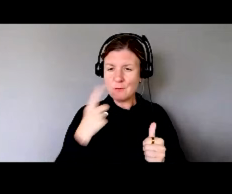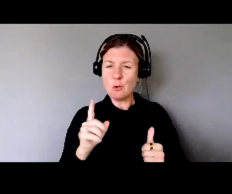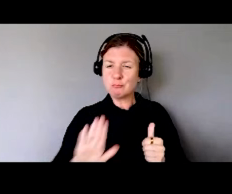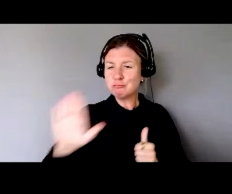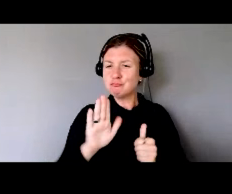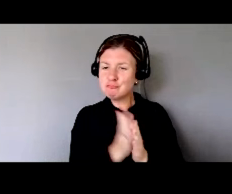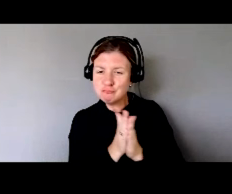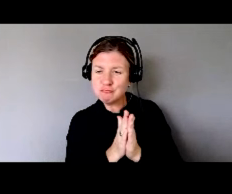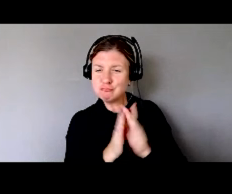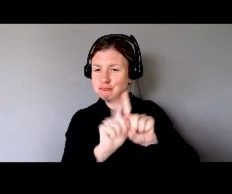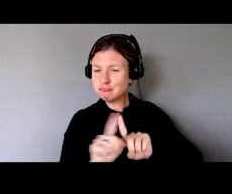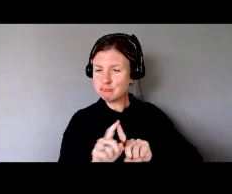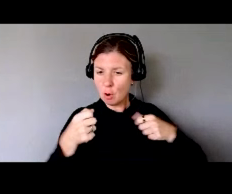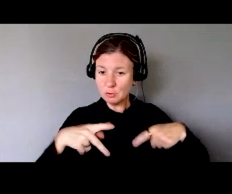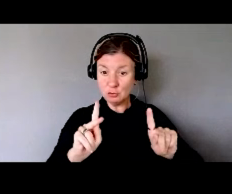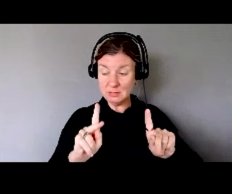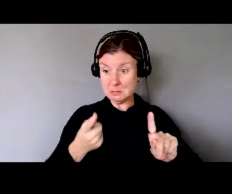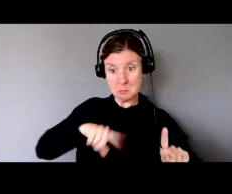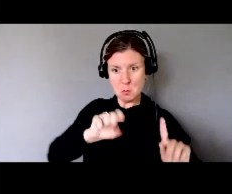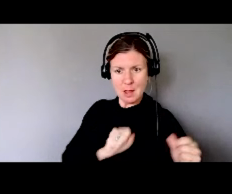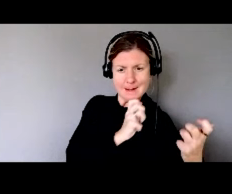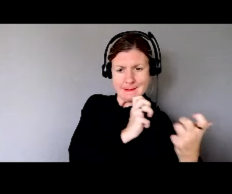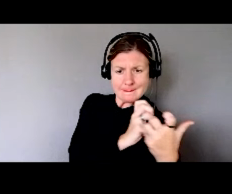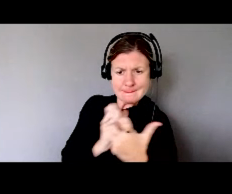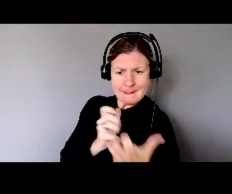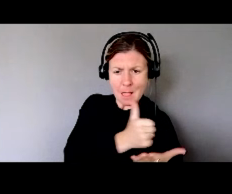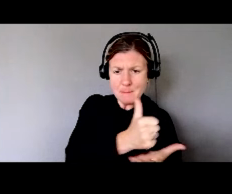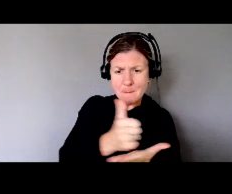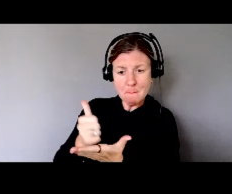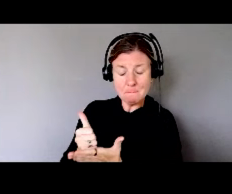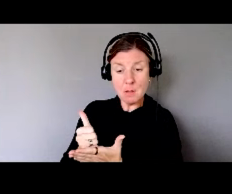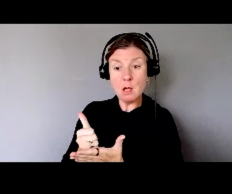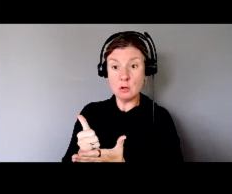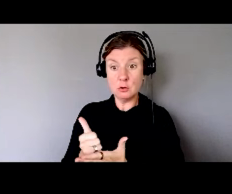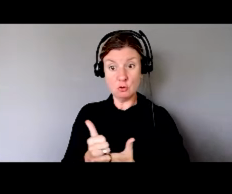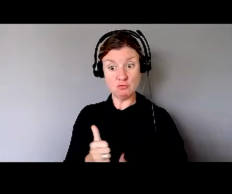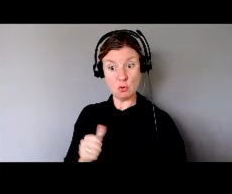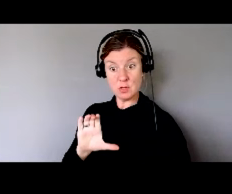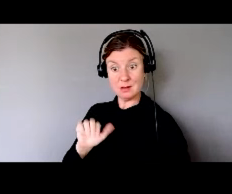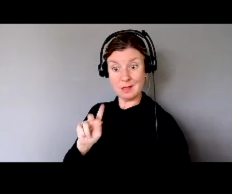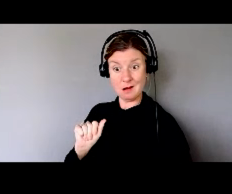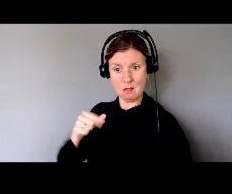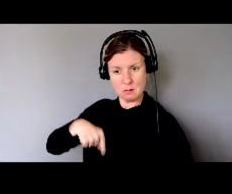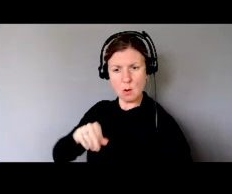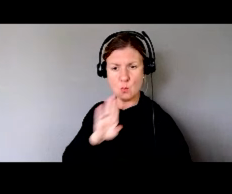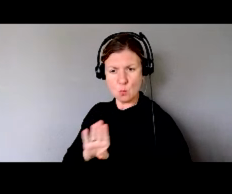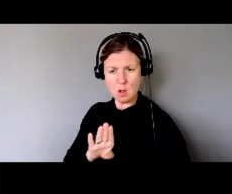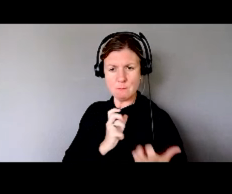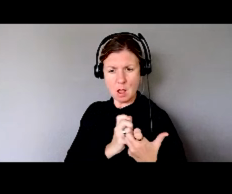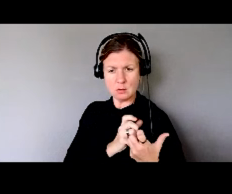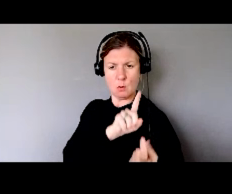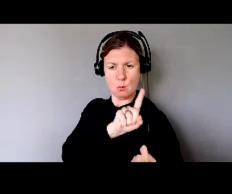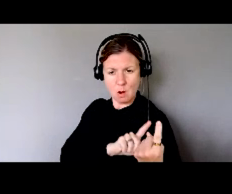tailored assistance. CADA will work one-on-one with applicants who experience barriers